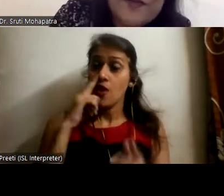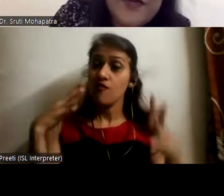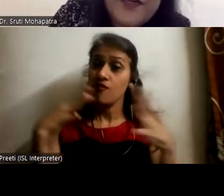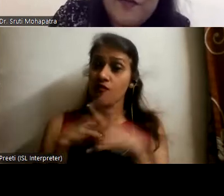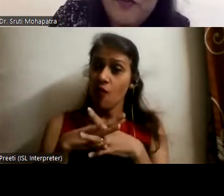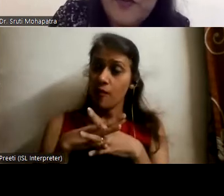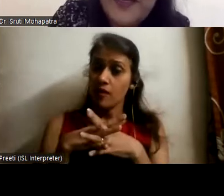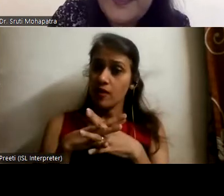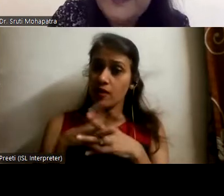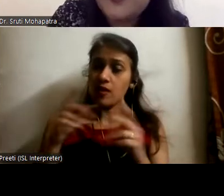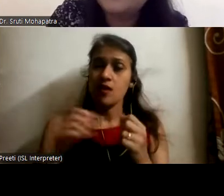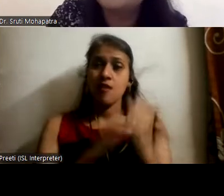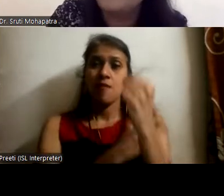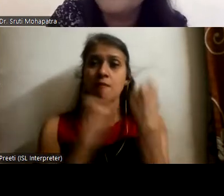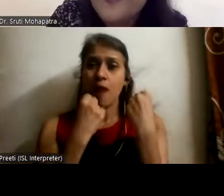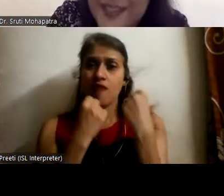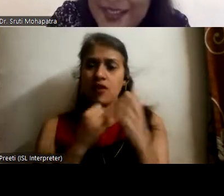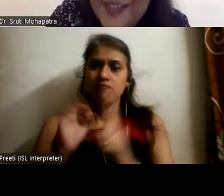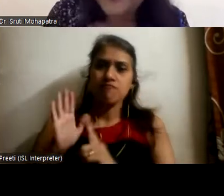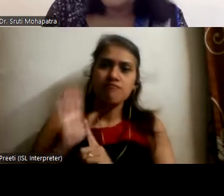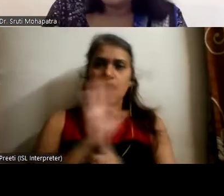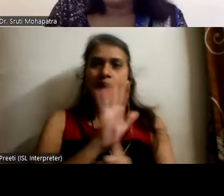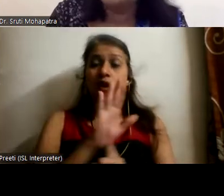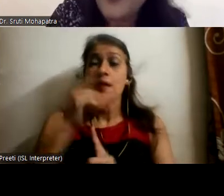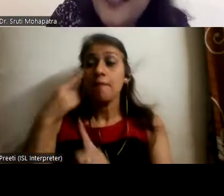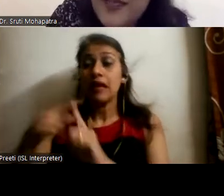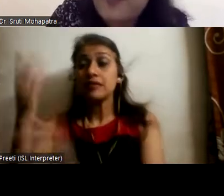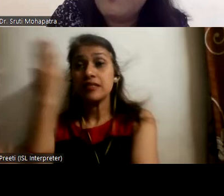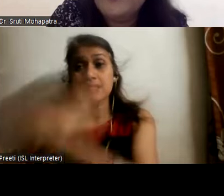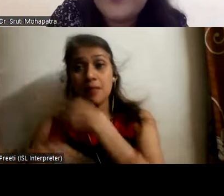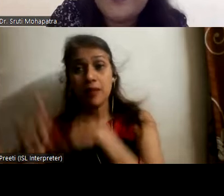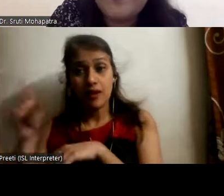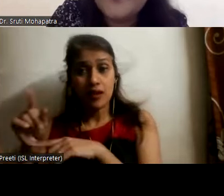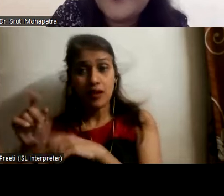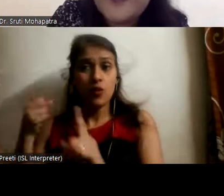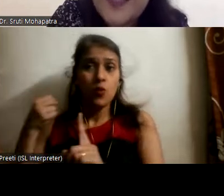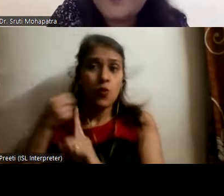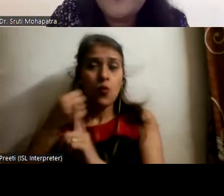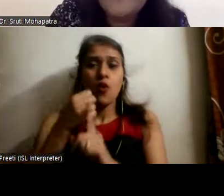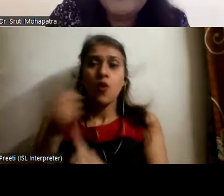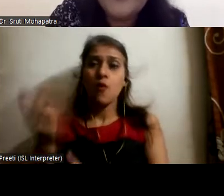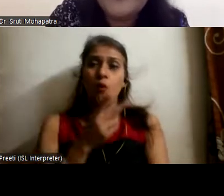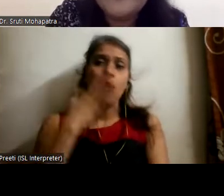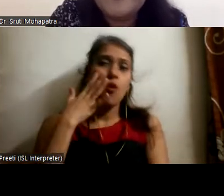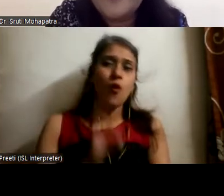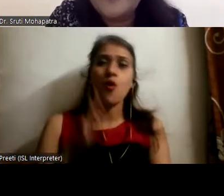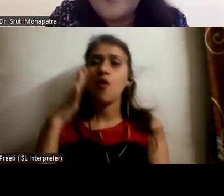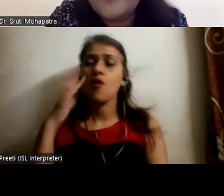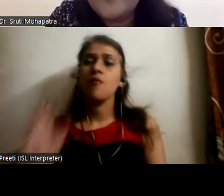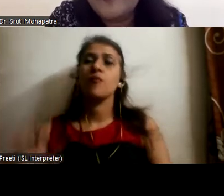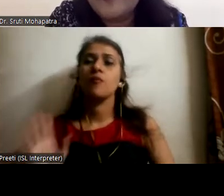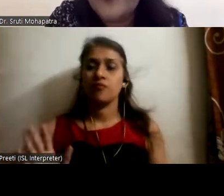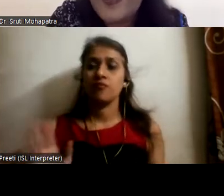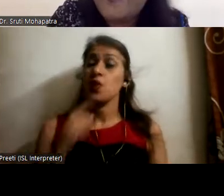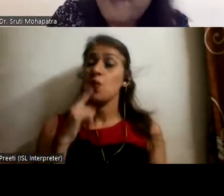the disability movement, there is a strong intersection. And why they kept repeating? Because they said that disability